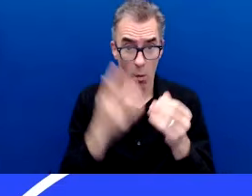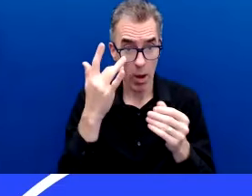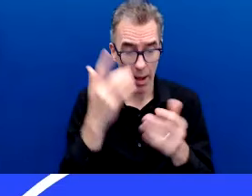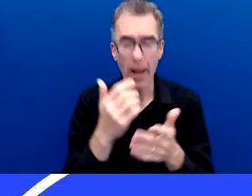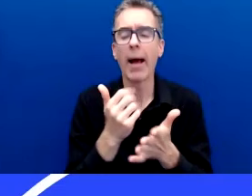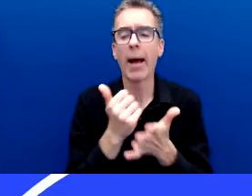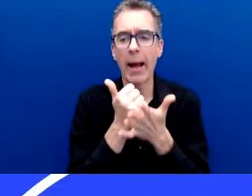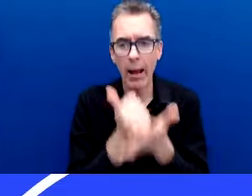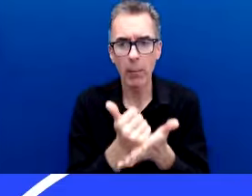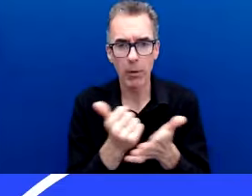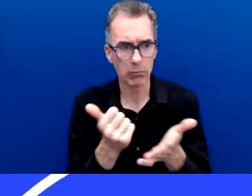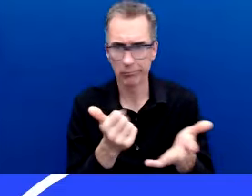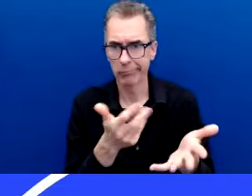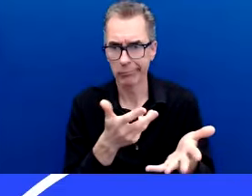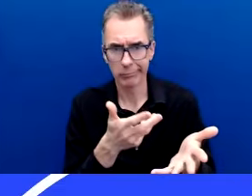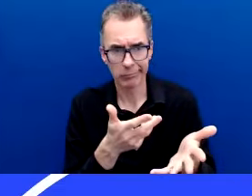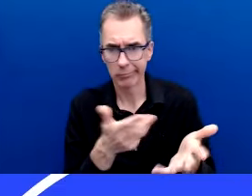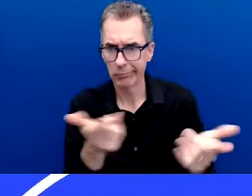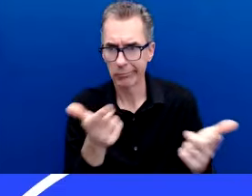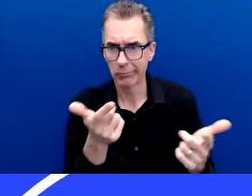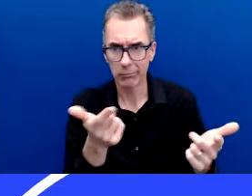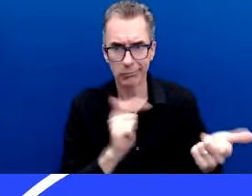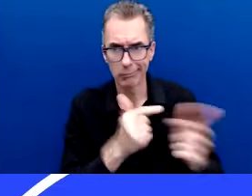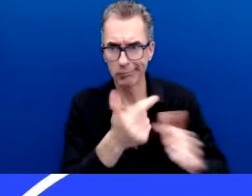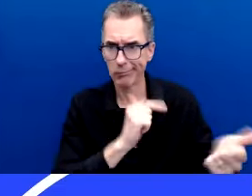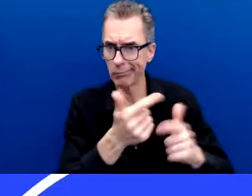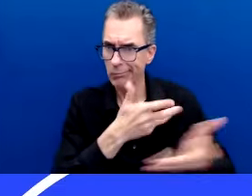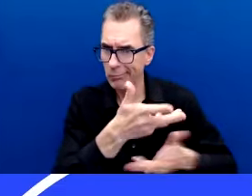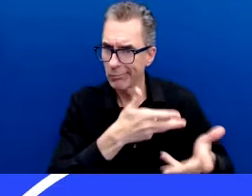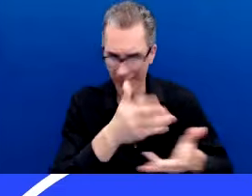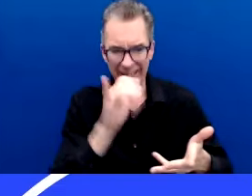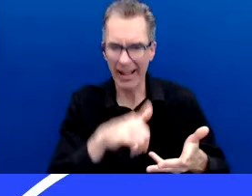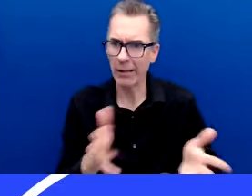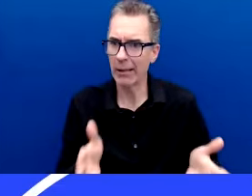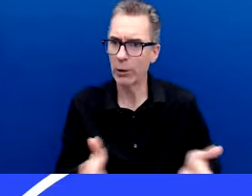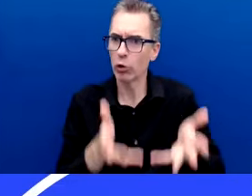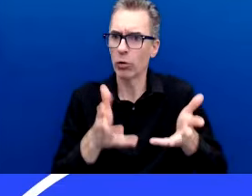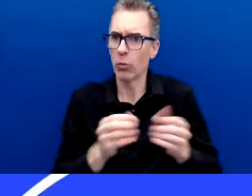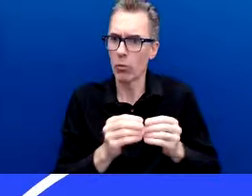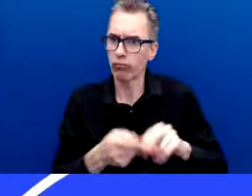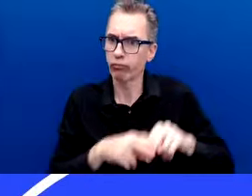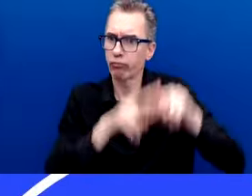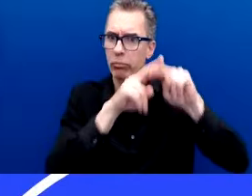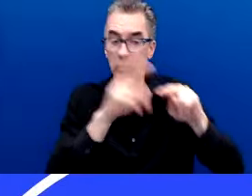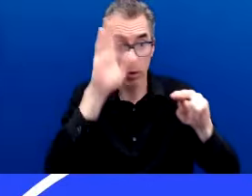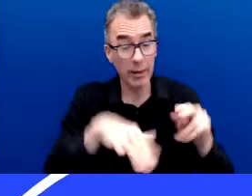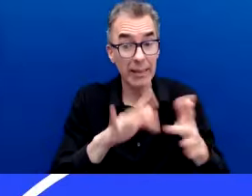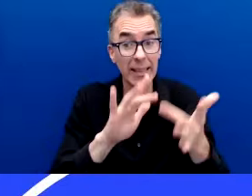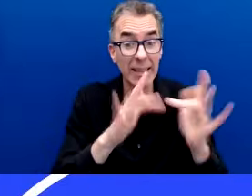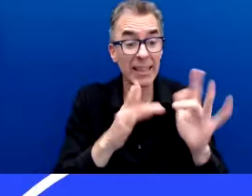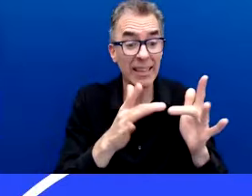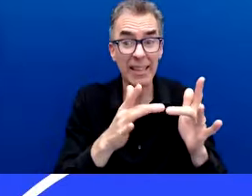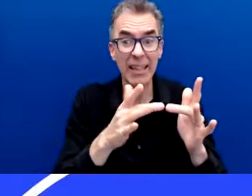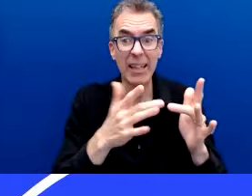our interactions. So especially with online education, you lose some of that interaction that you would